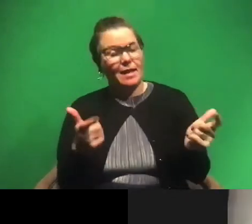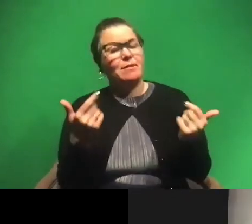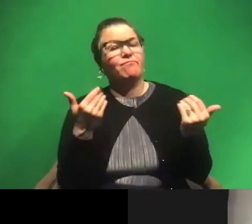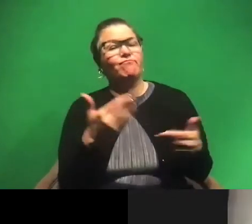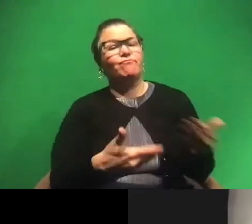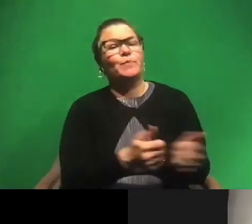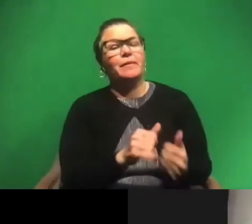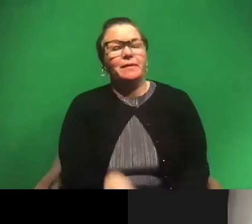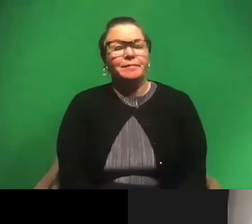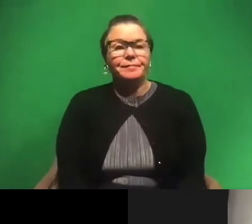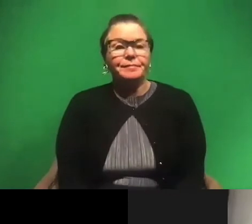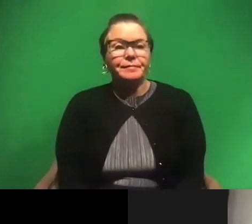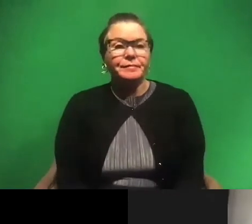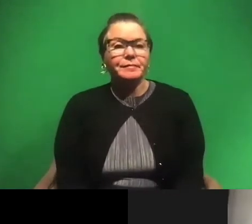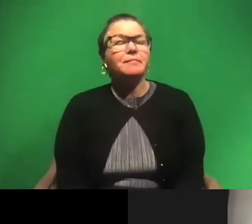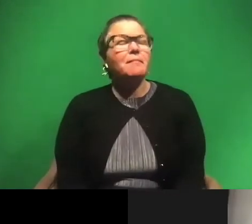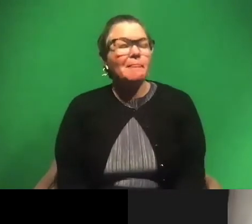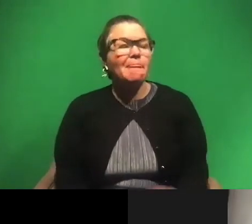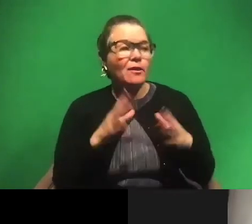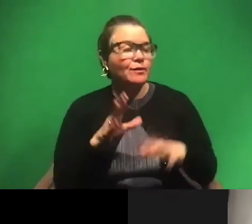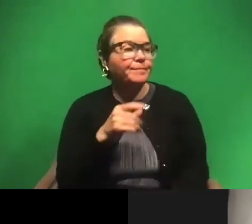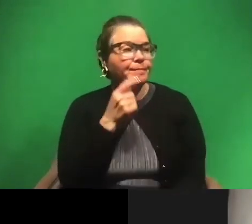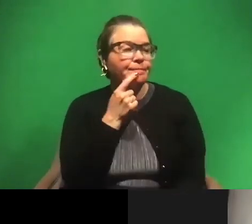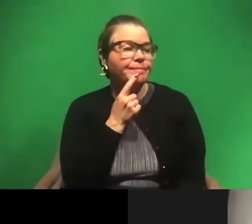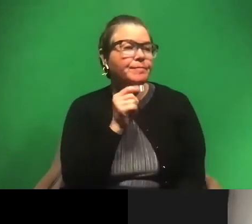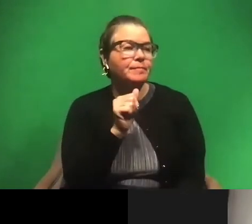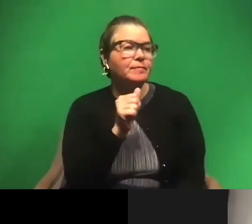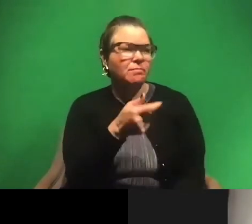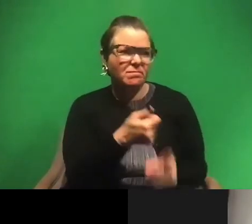So. That's great. So what do abalone eat?